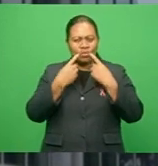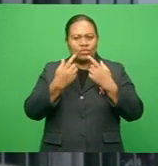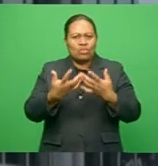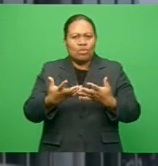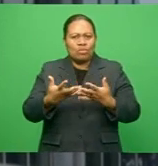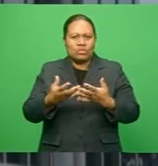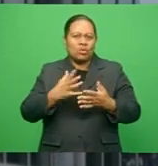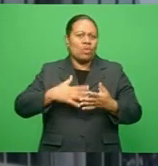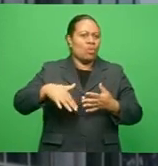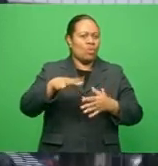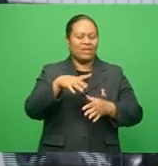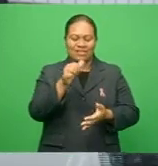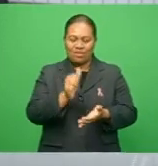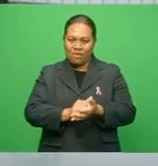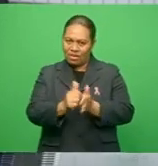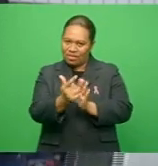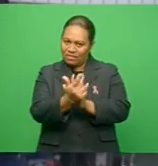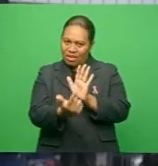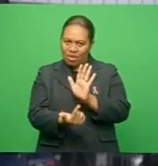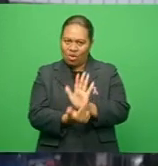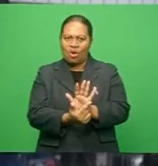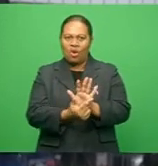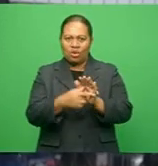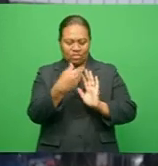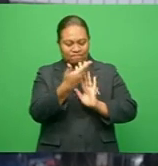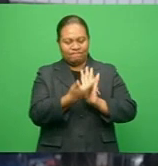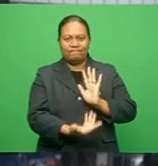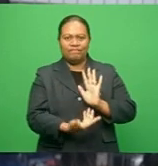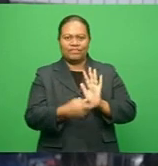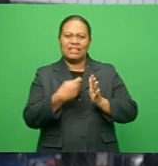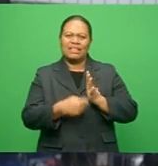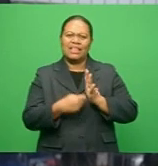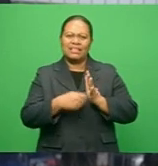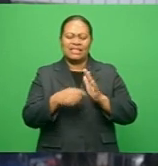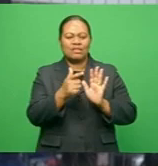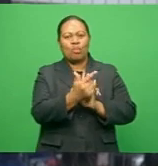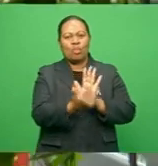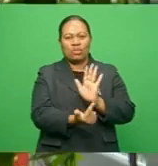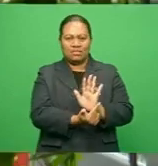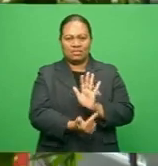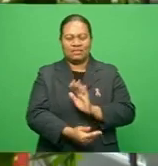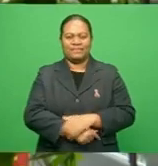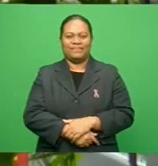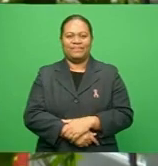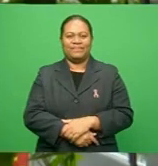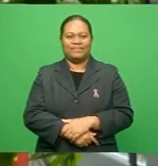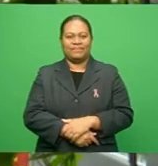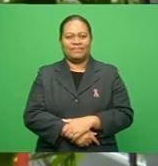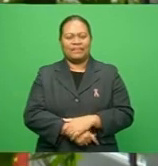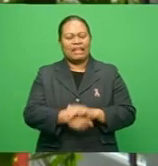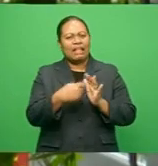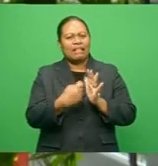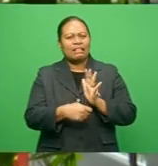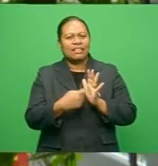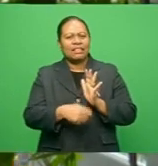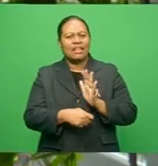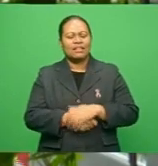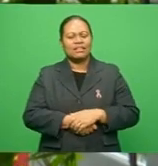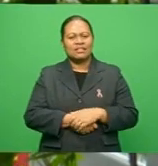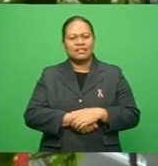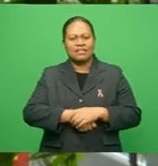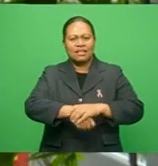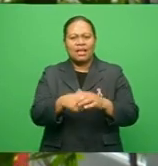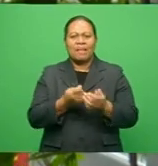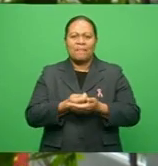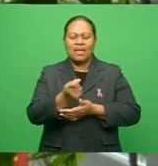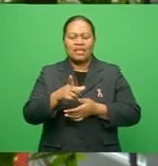they are on the right side of the law by complying with the tax office's policies. There are taxpayers who like to apply for loans or